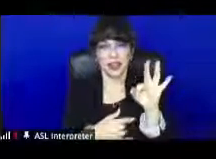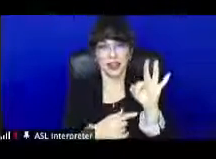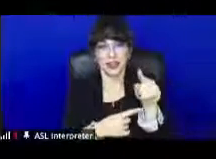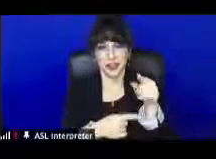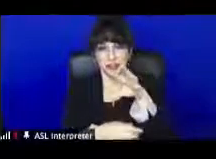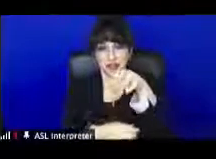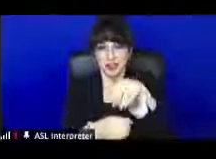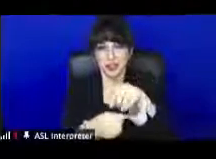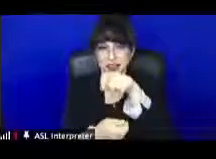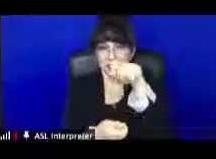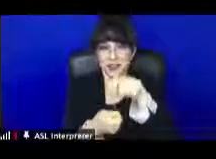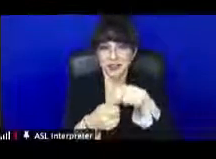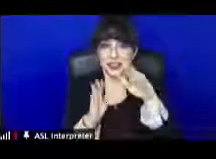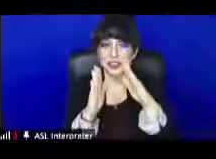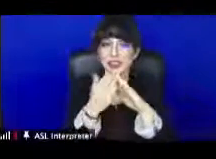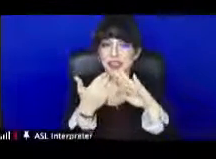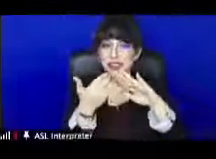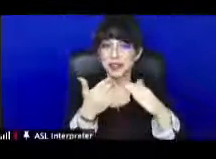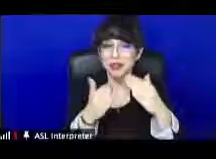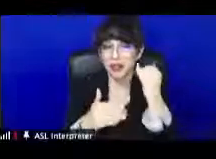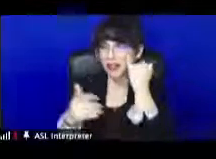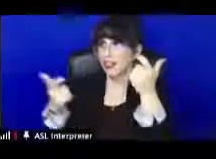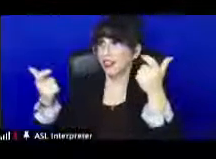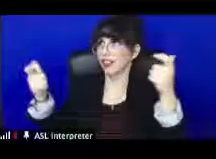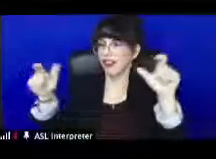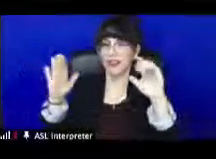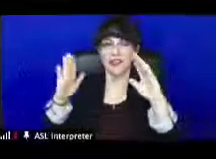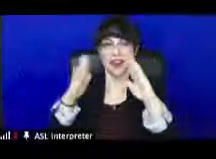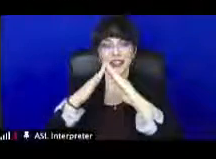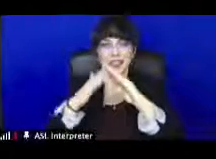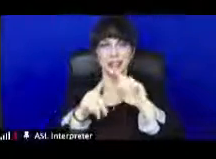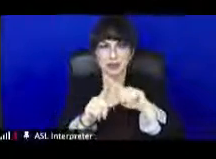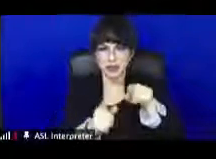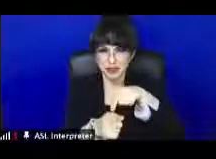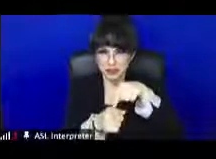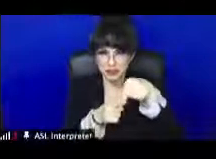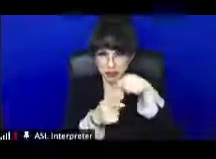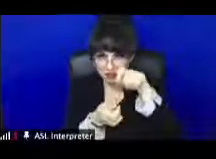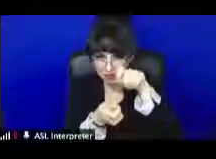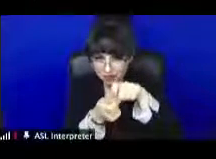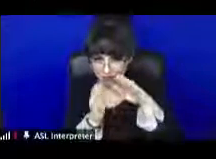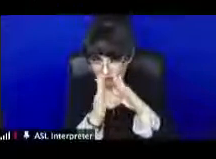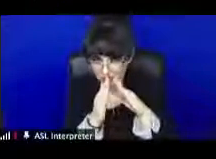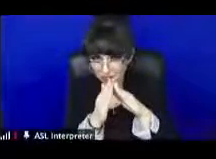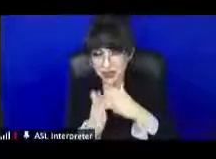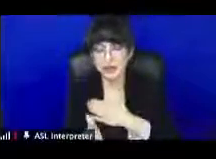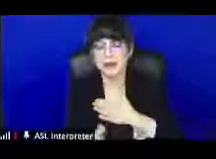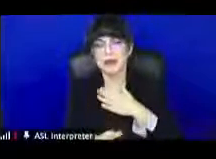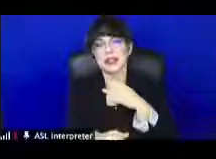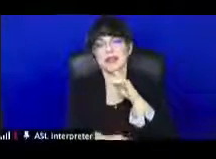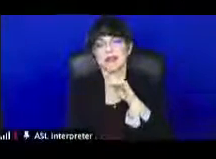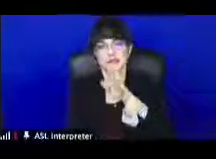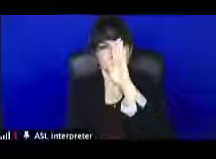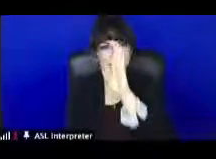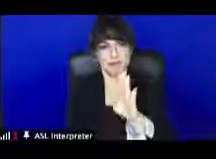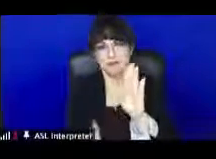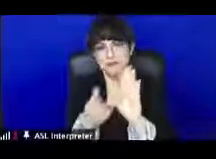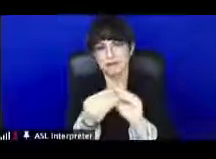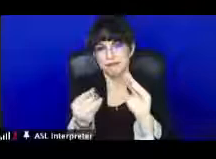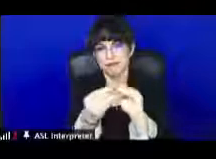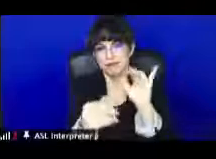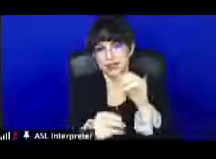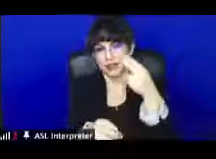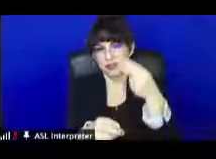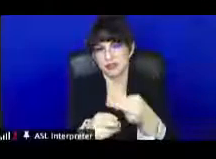specific neighborhood of a large city, please mention it by name. Once we are able to locate